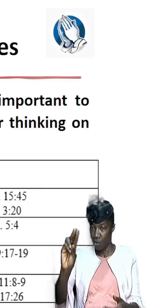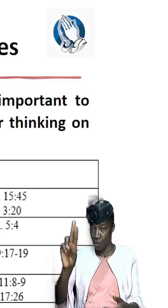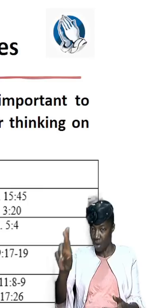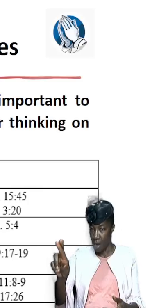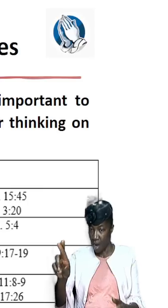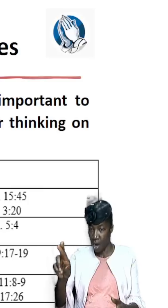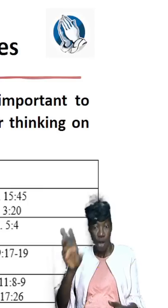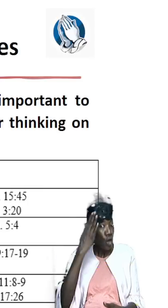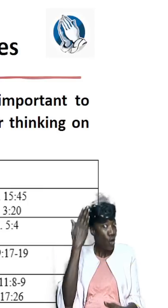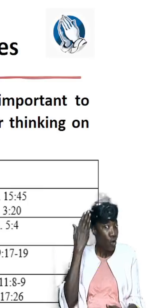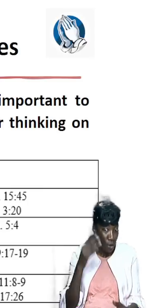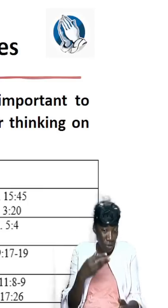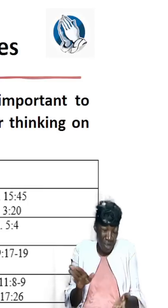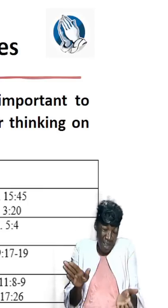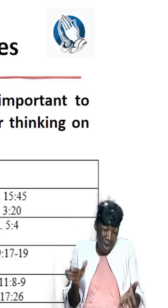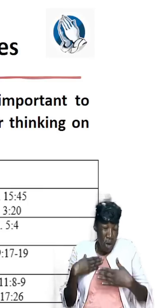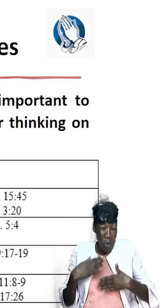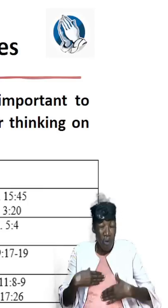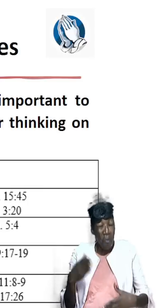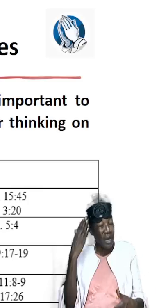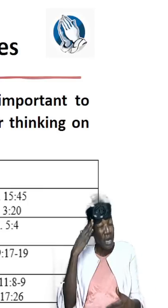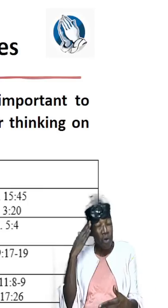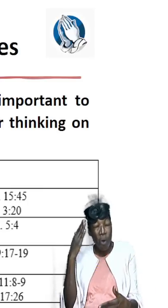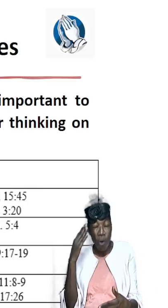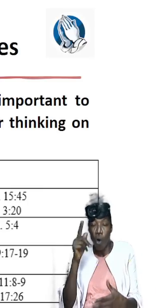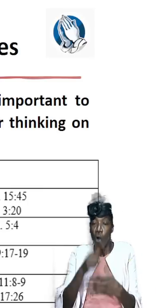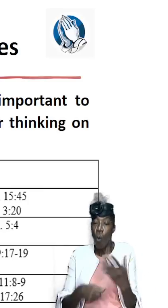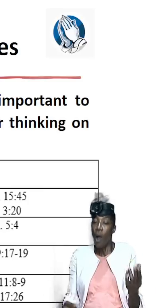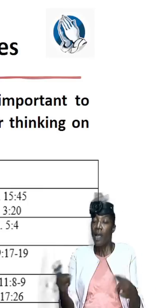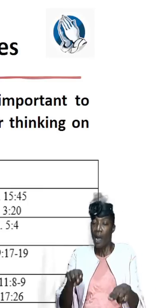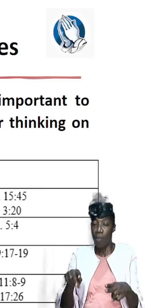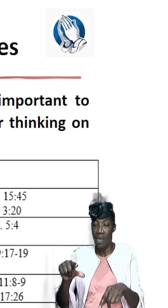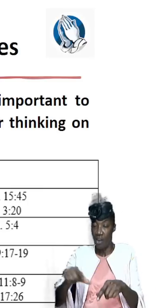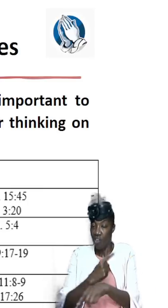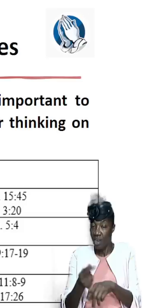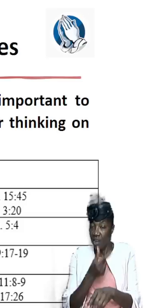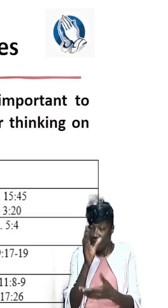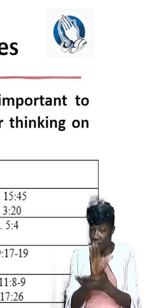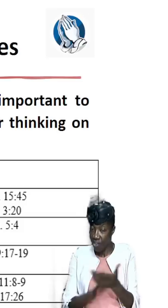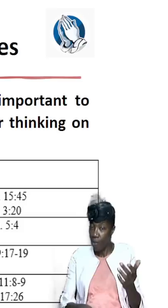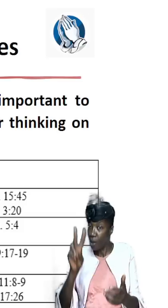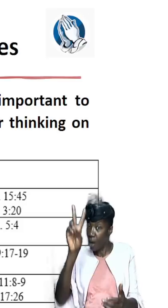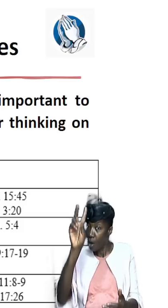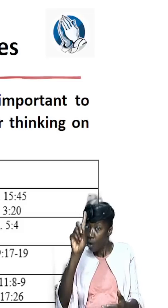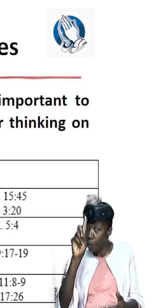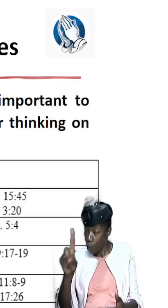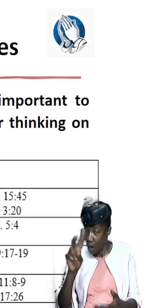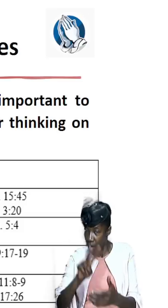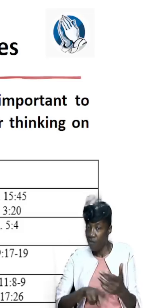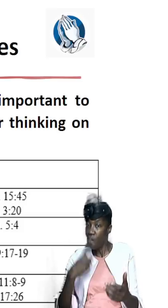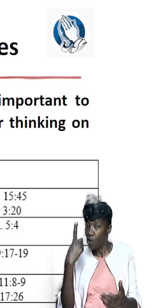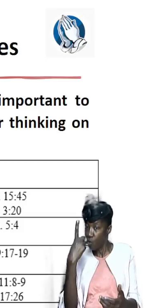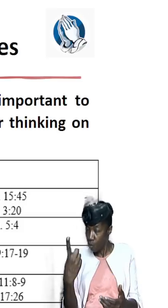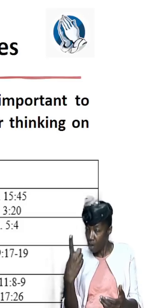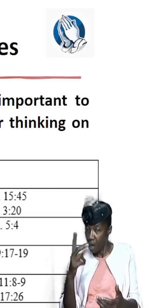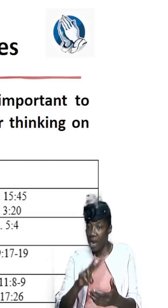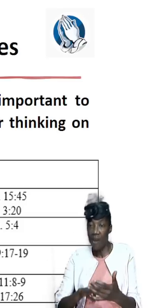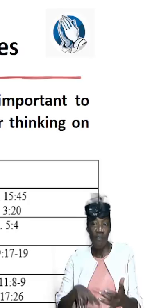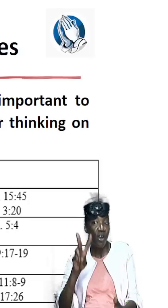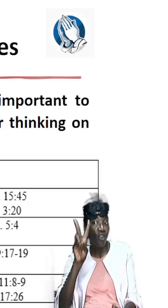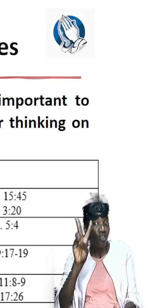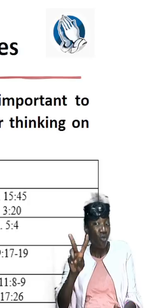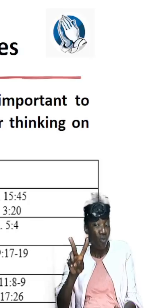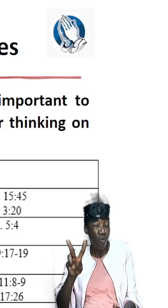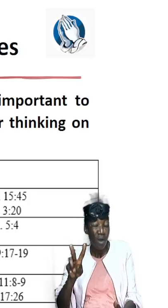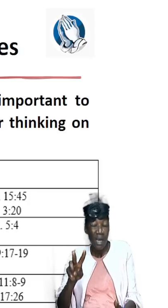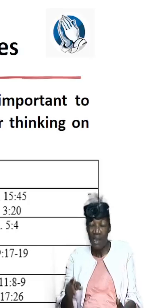and Genesis chapter 2 verse 2. They say it could be millions of years. Of course, it is believed that this particular gap